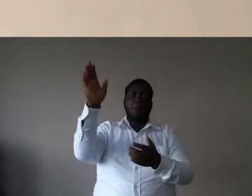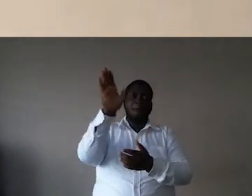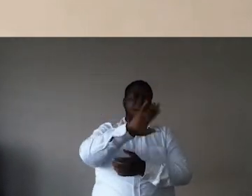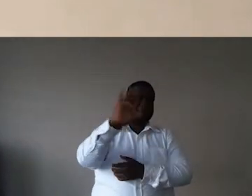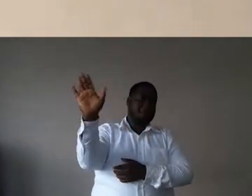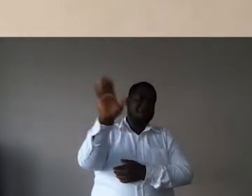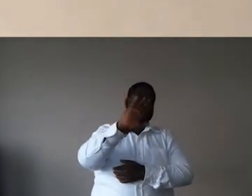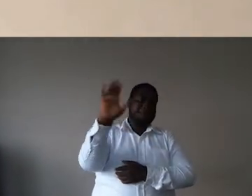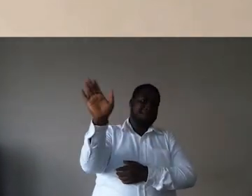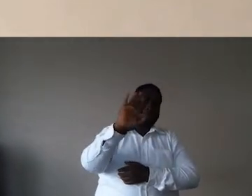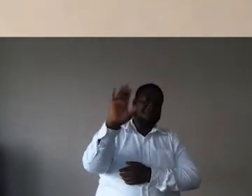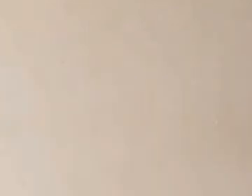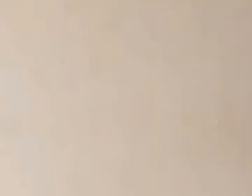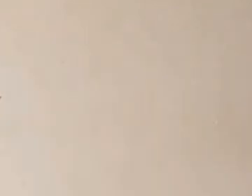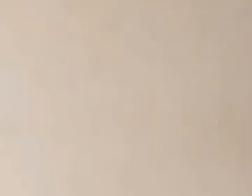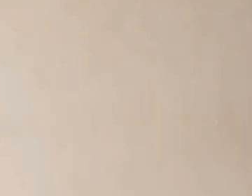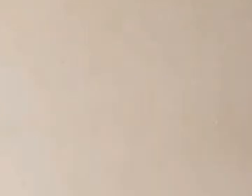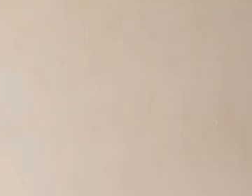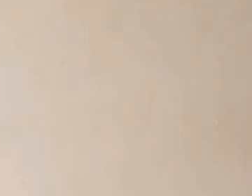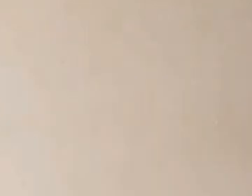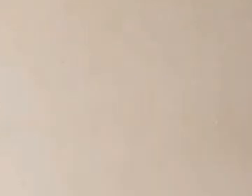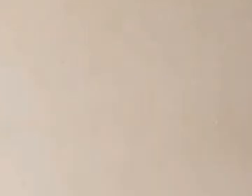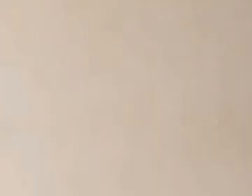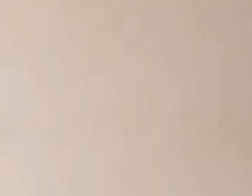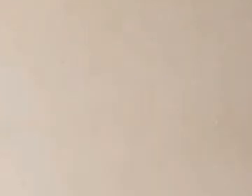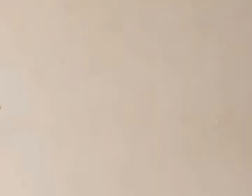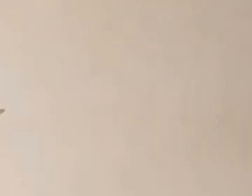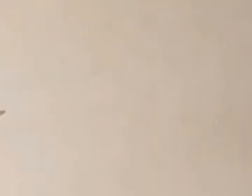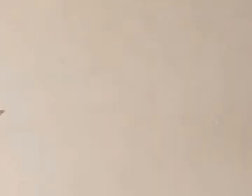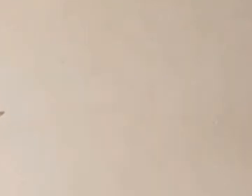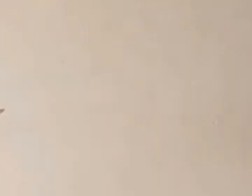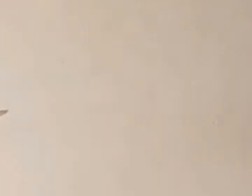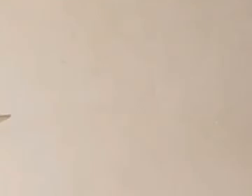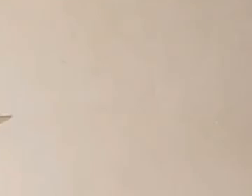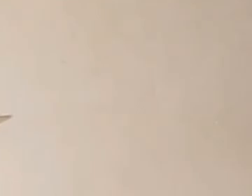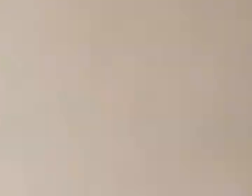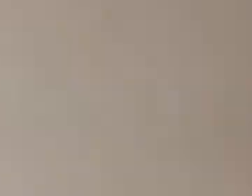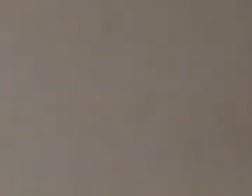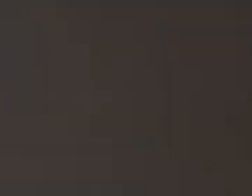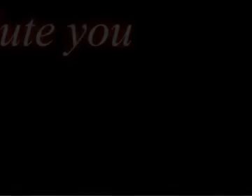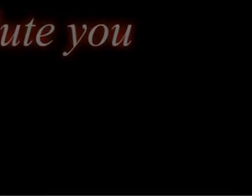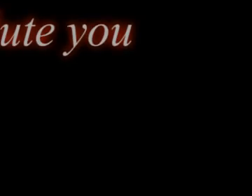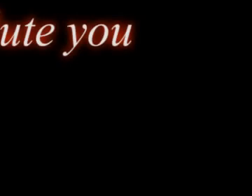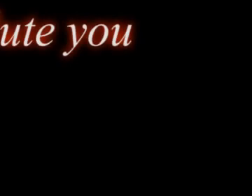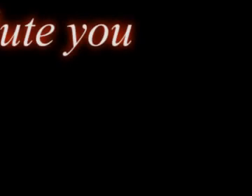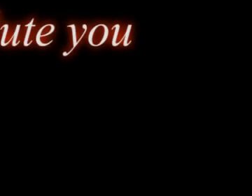Brethren, God be with us and bless us till we meet again. Bye-bye.